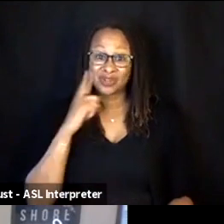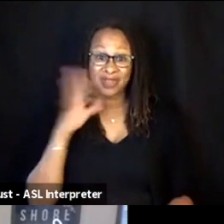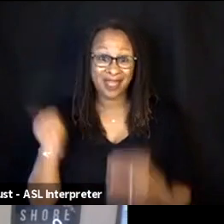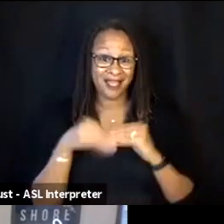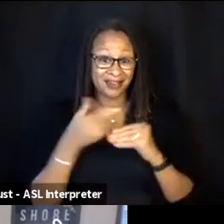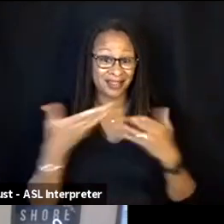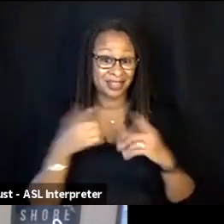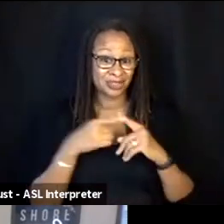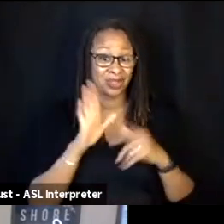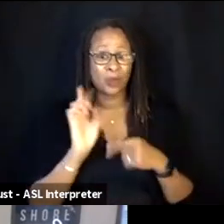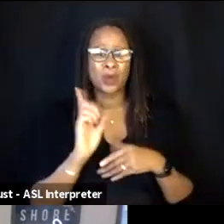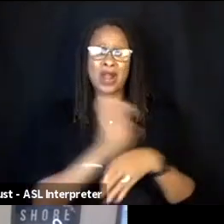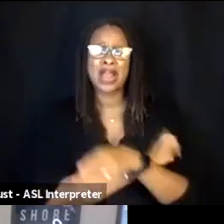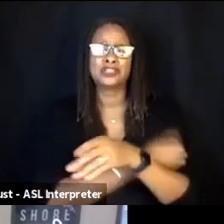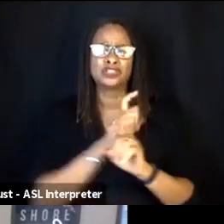our energies?